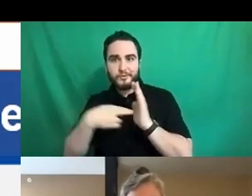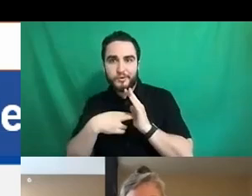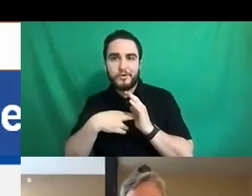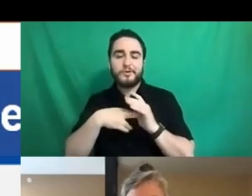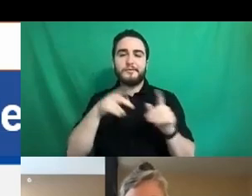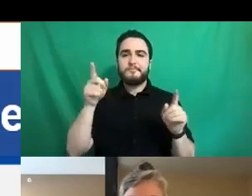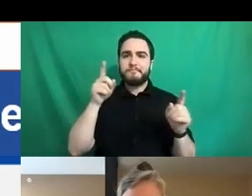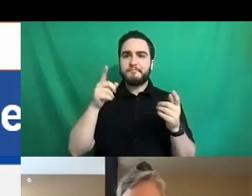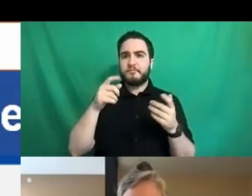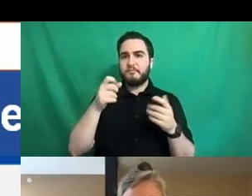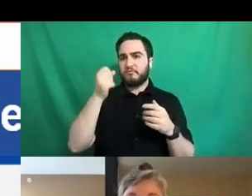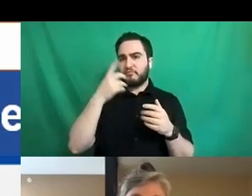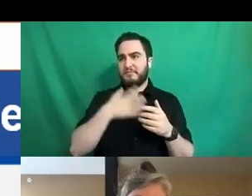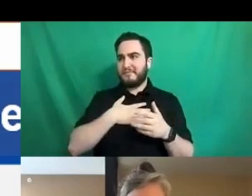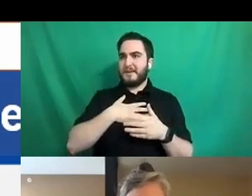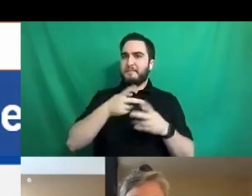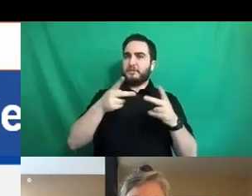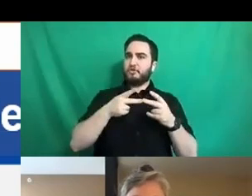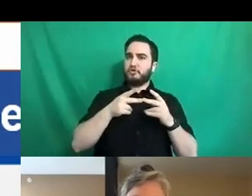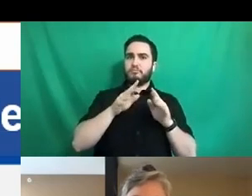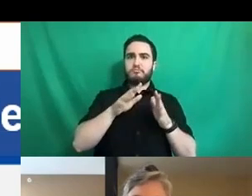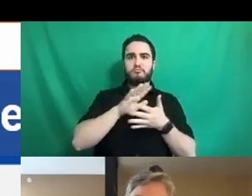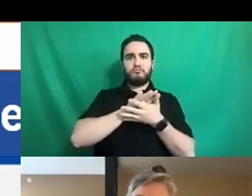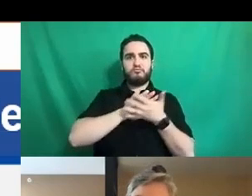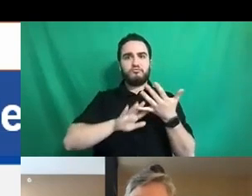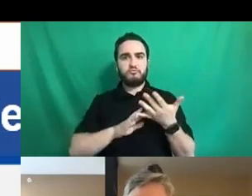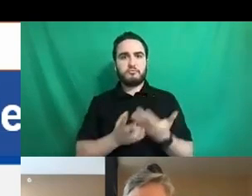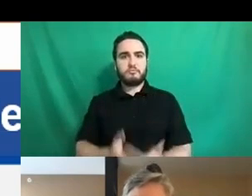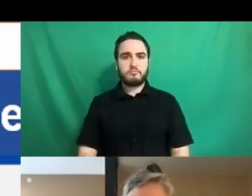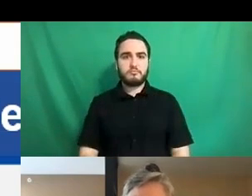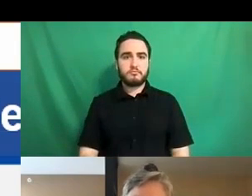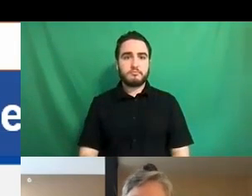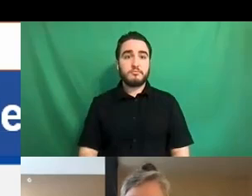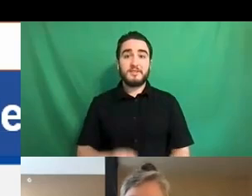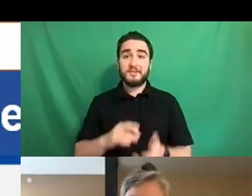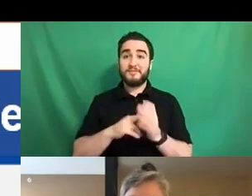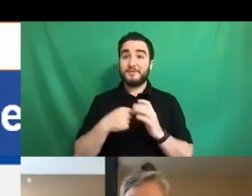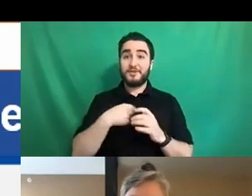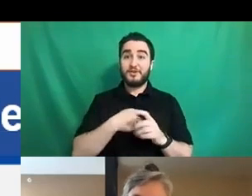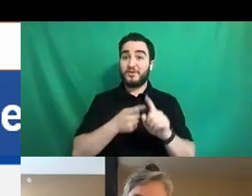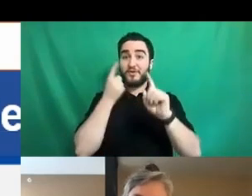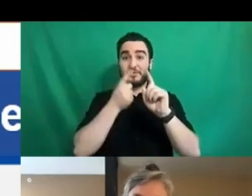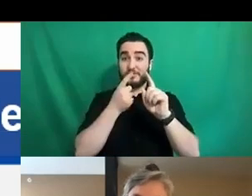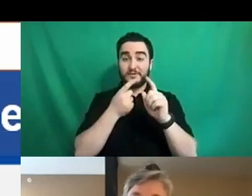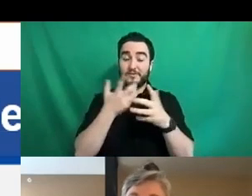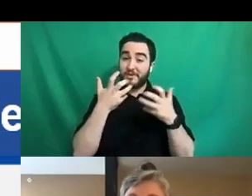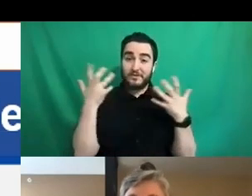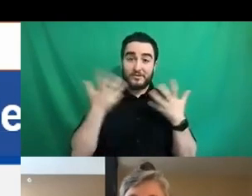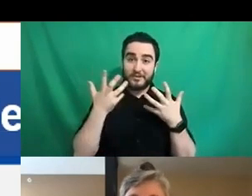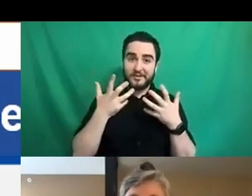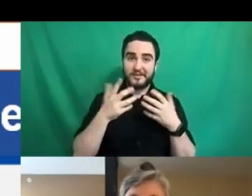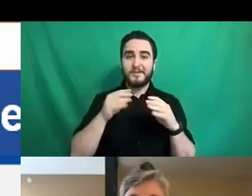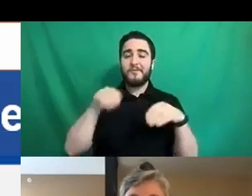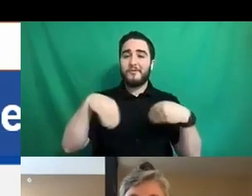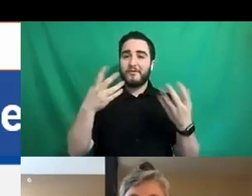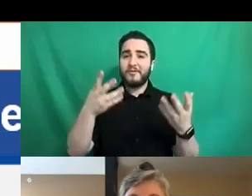how this position came to be, etc. So what we're interested in doing is presenting and providing accommodation